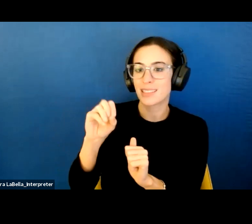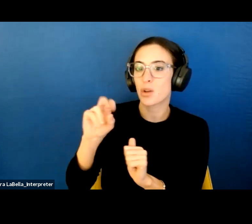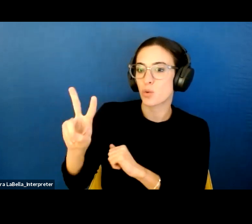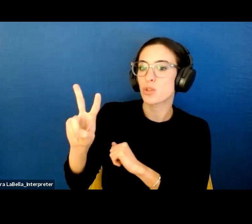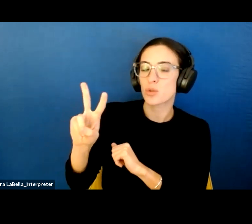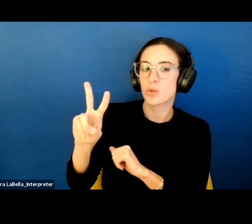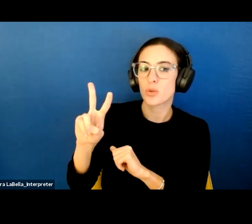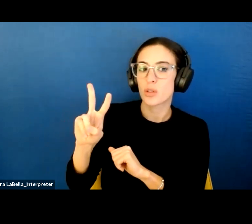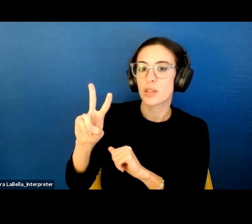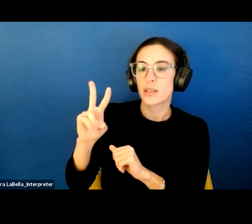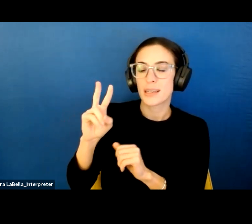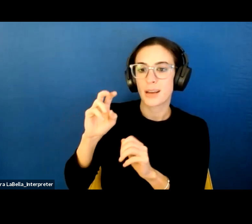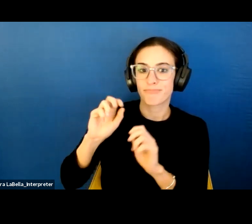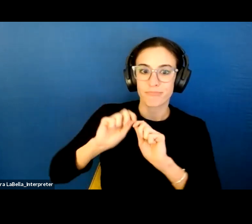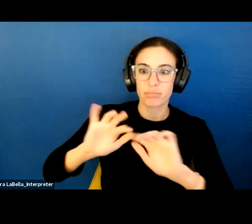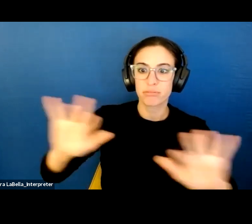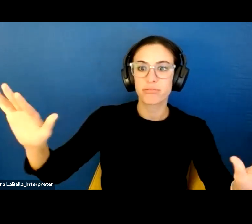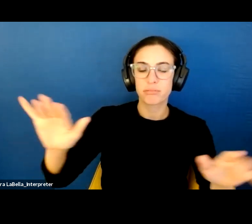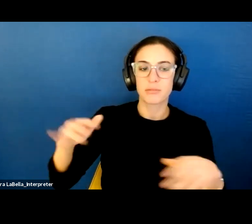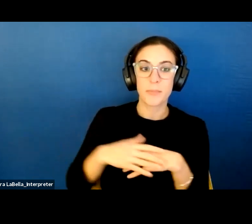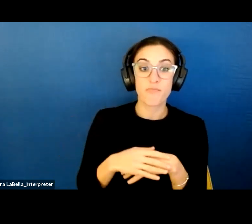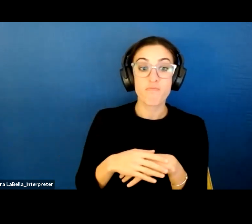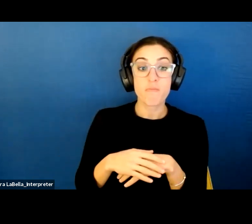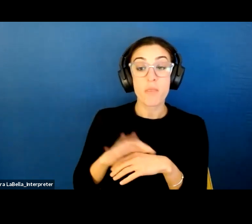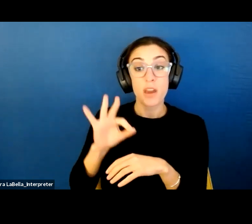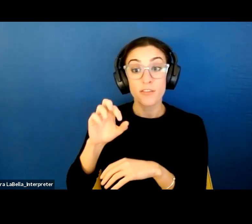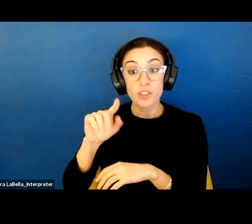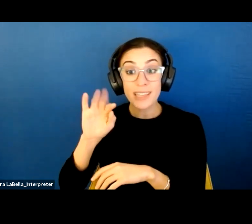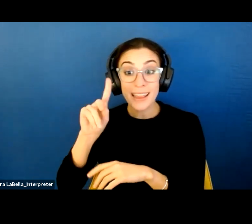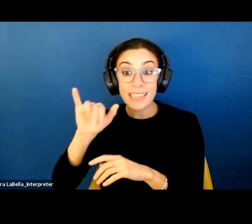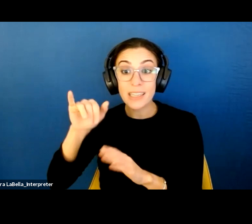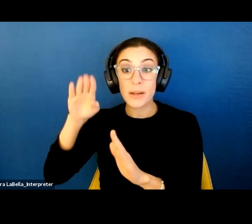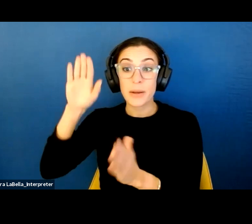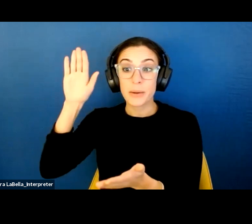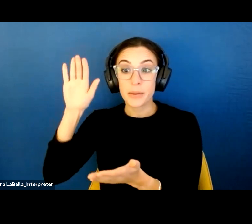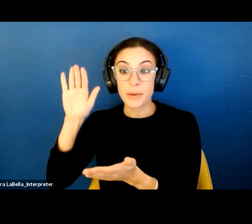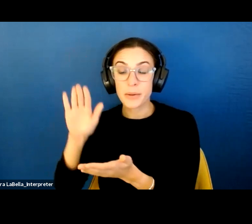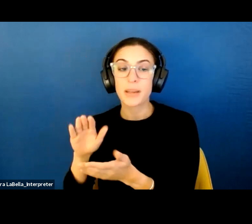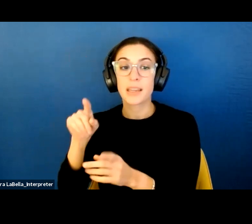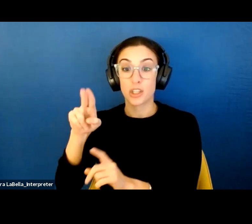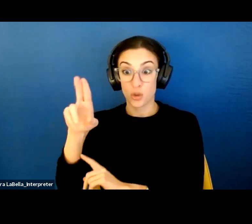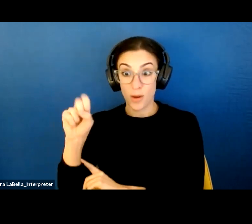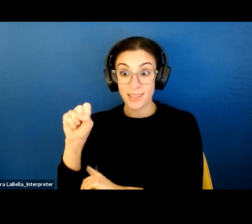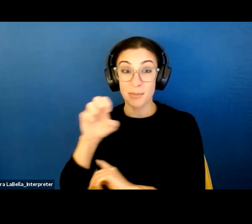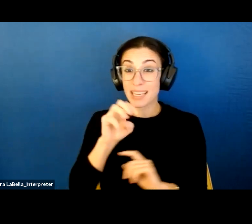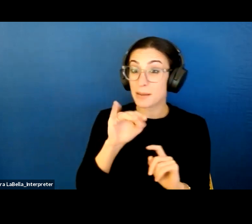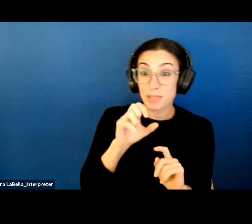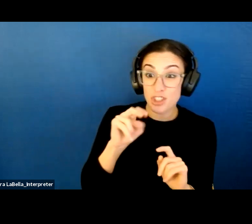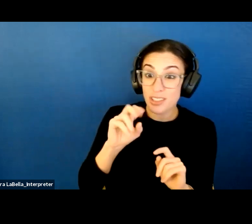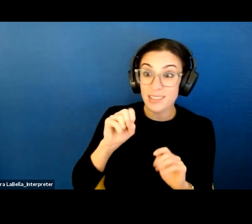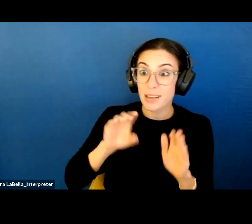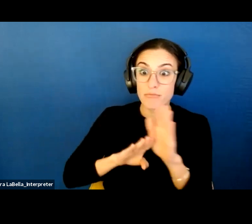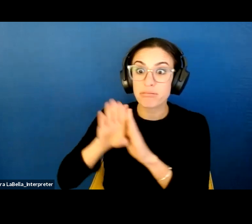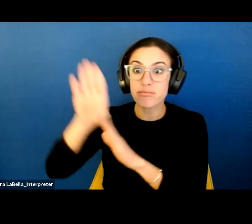emissions. As fertility rates have dropped in the US, emission rates have risen. Climate change is not driven by population